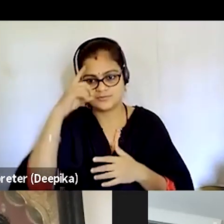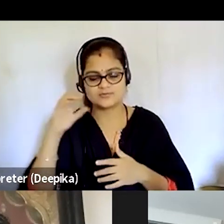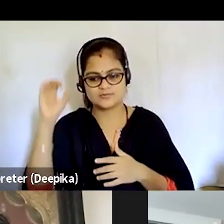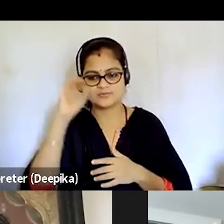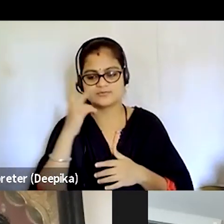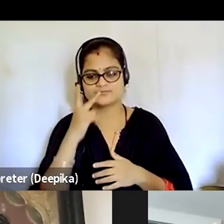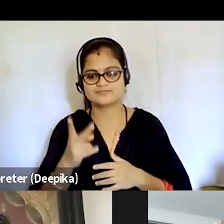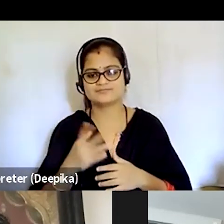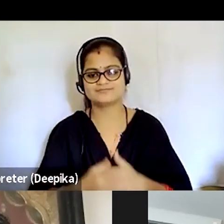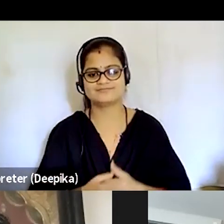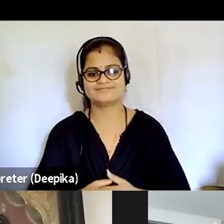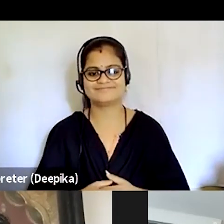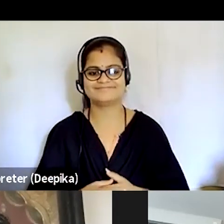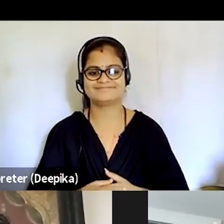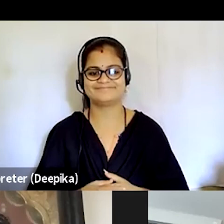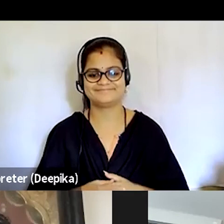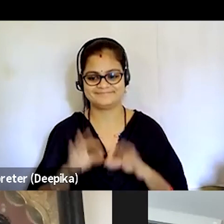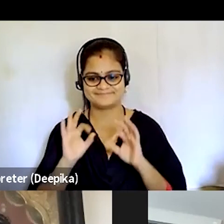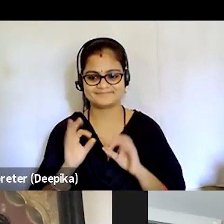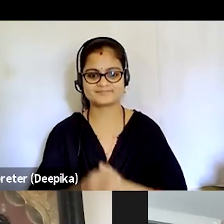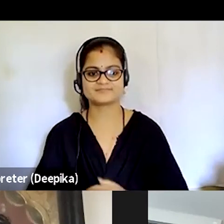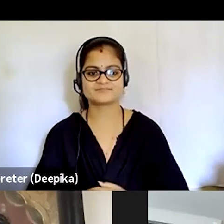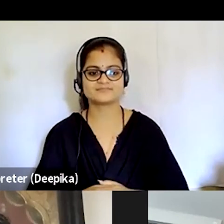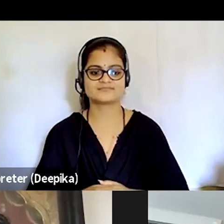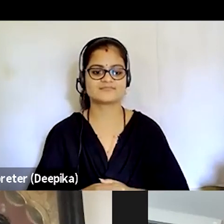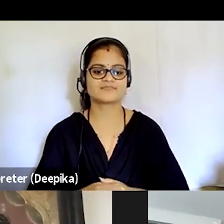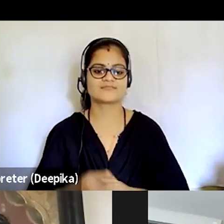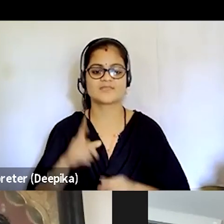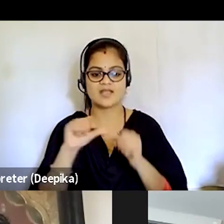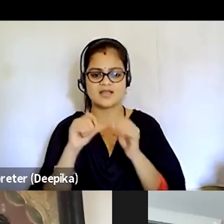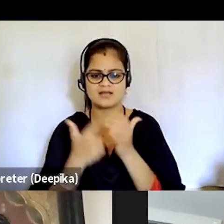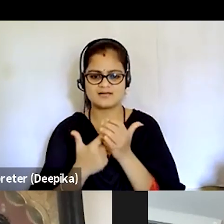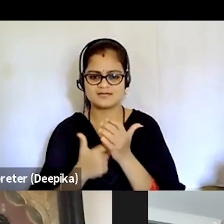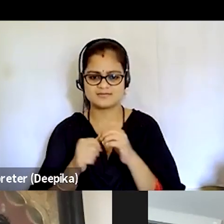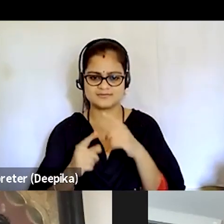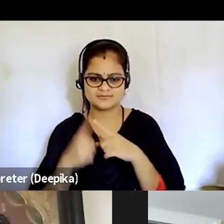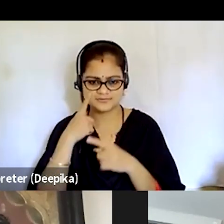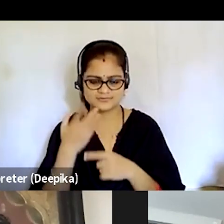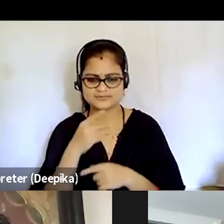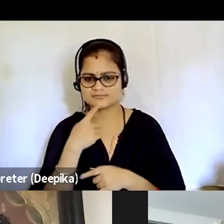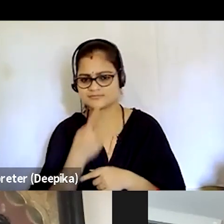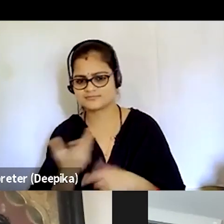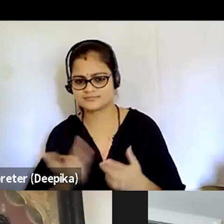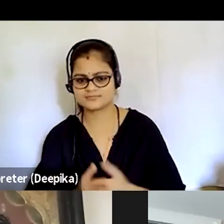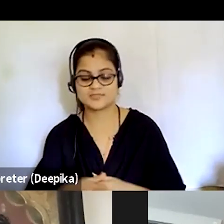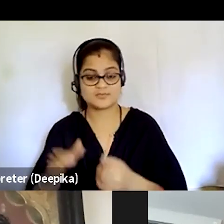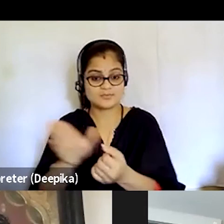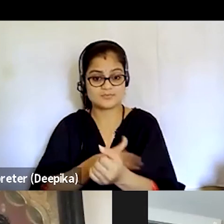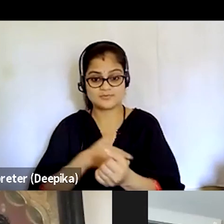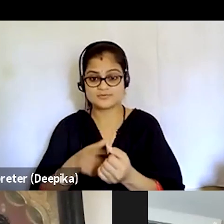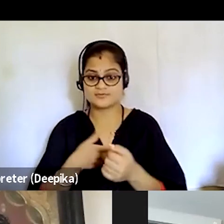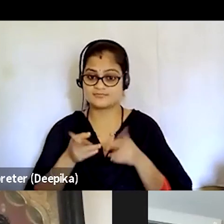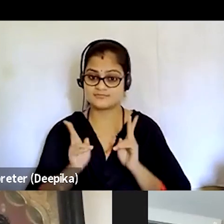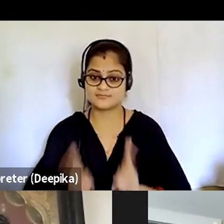stand. Okay, great. What are your thoughts, Aarti? I mean, music is here to stay,